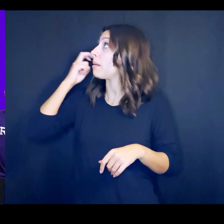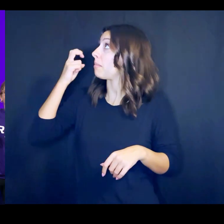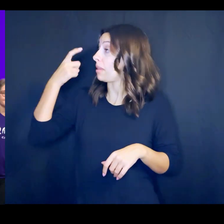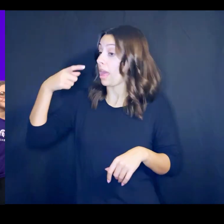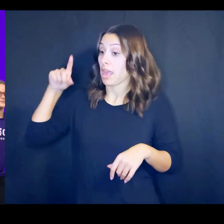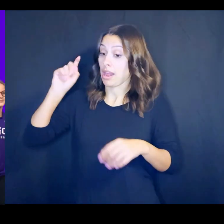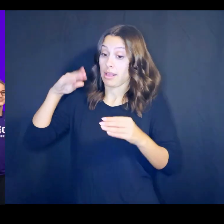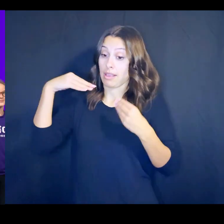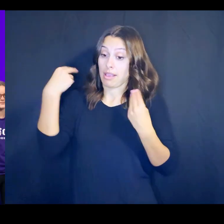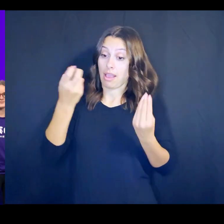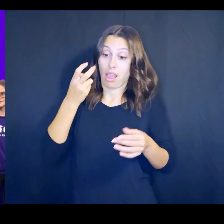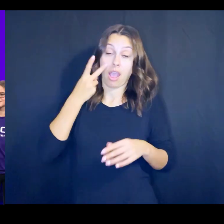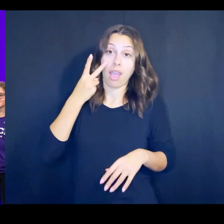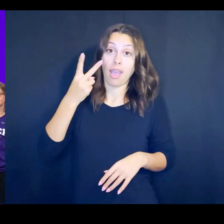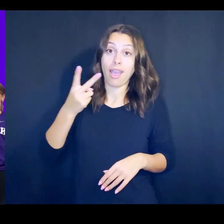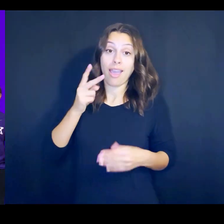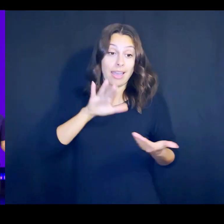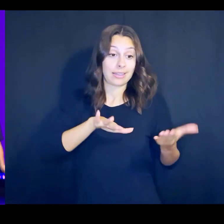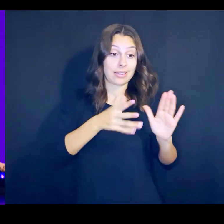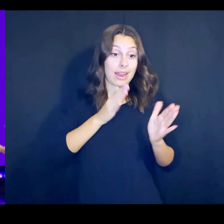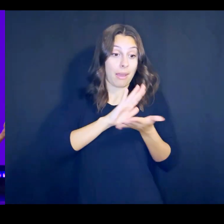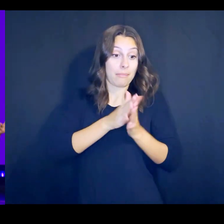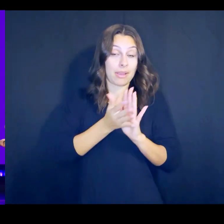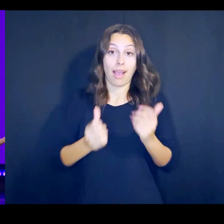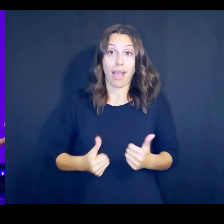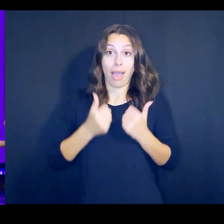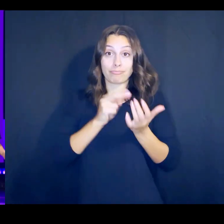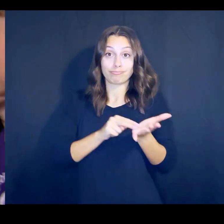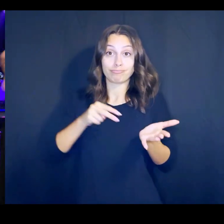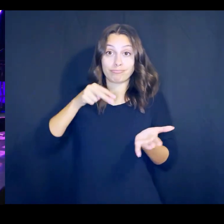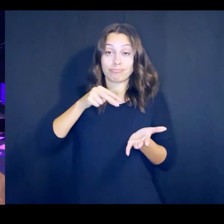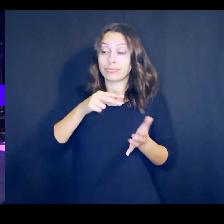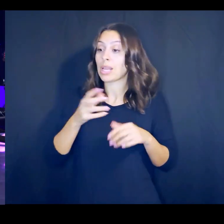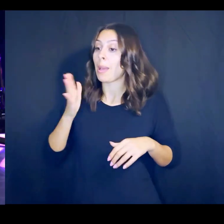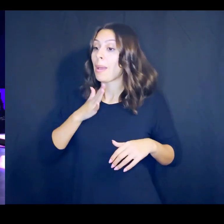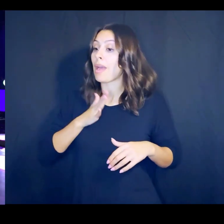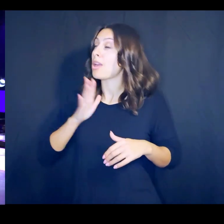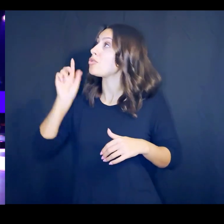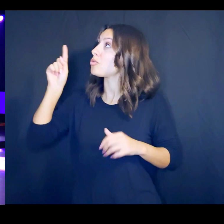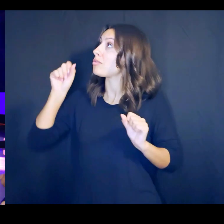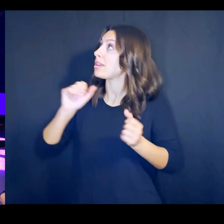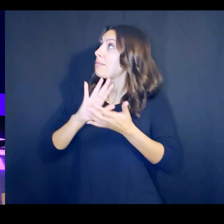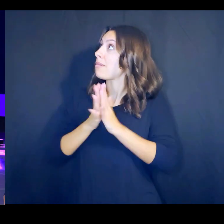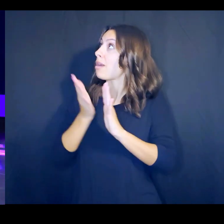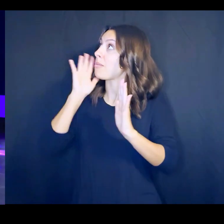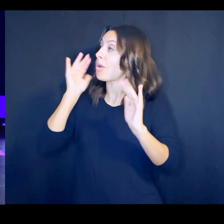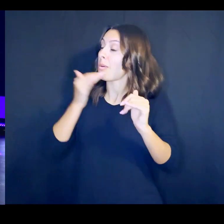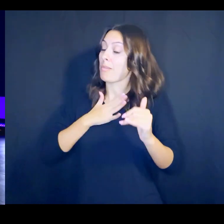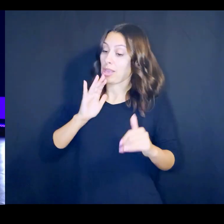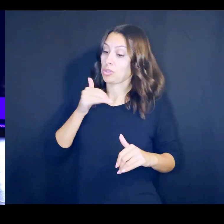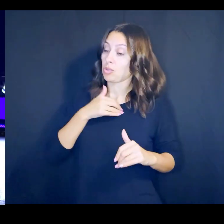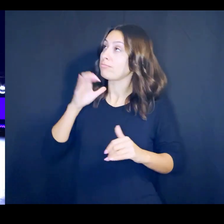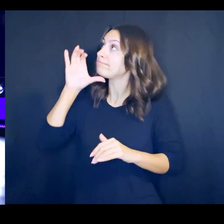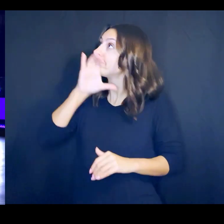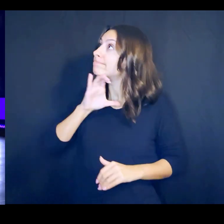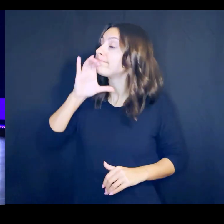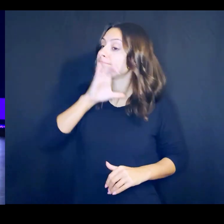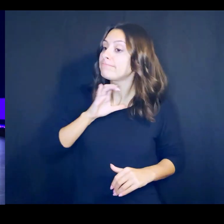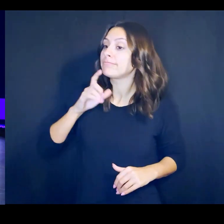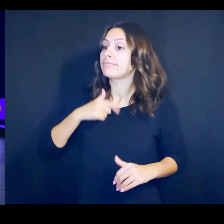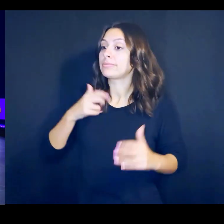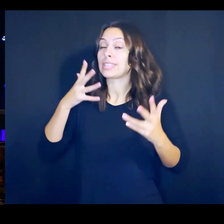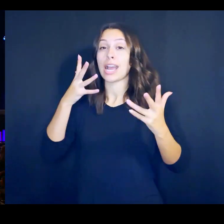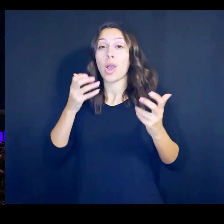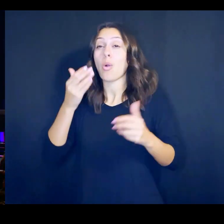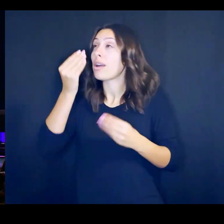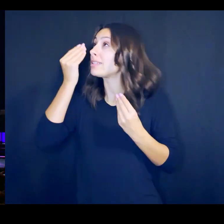their sight, and you can bring the dead to life. You can be the hope my soul's been seeking. I